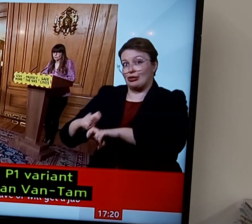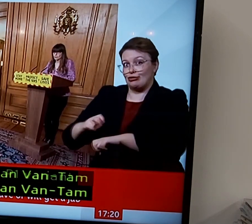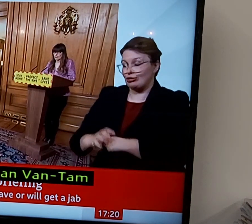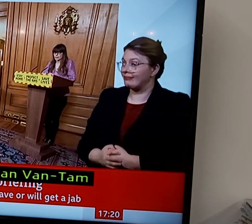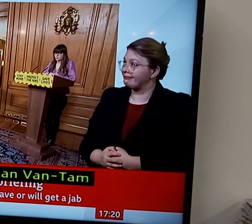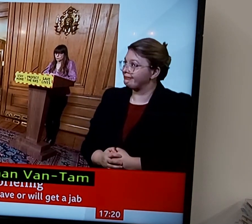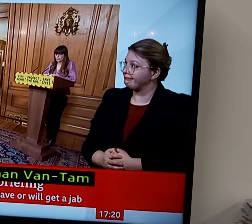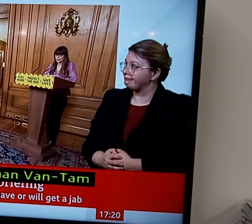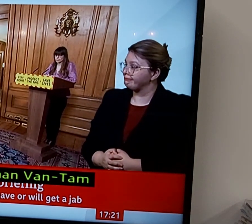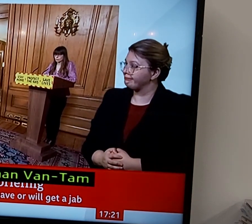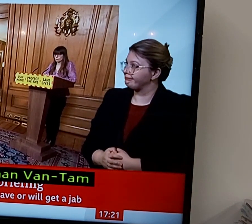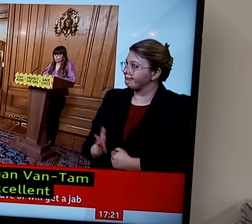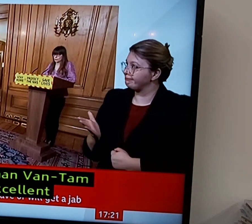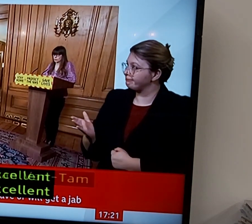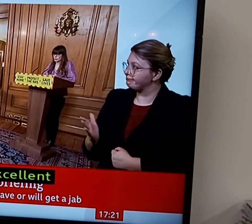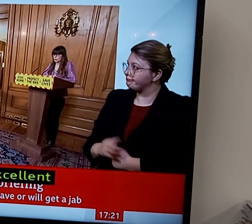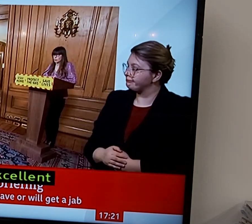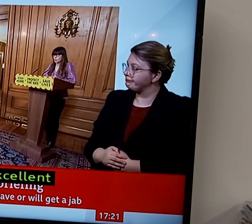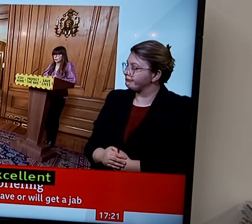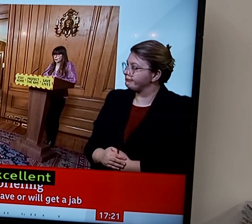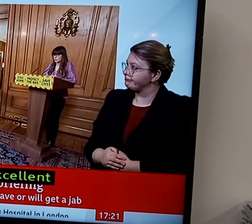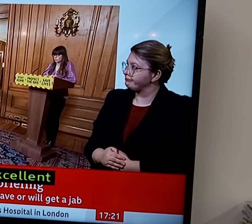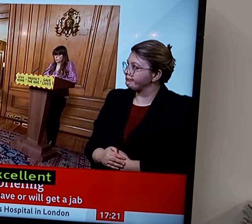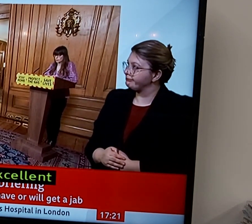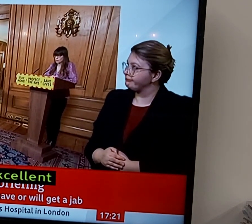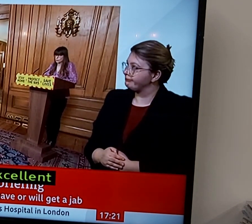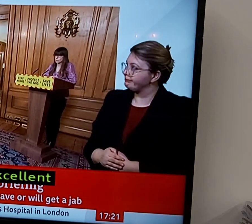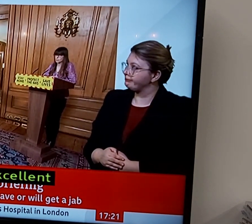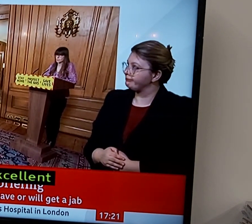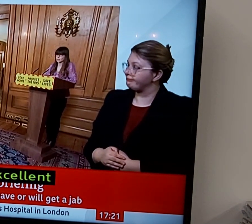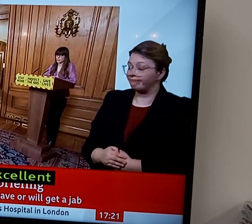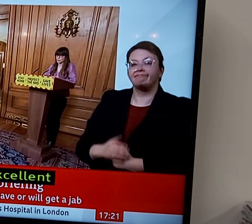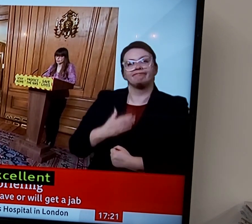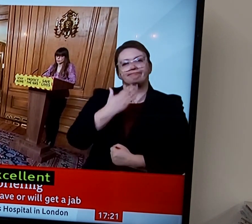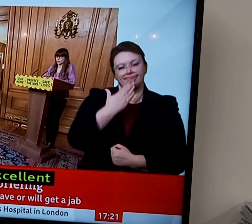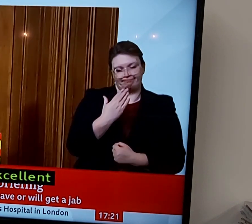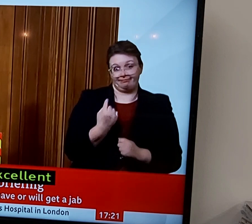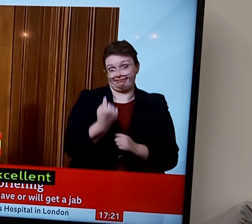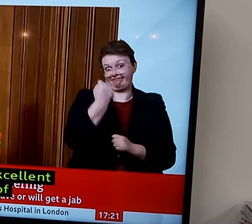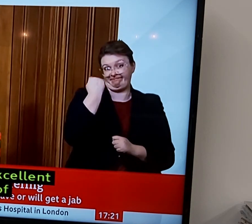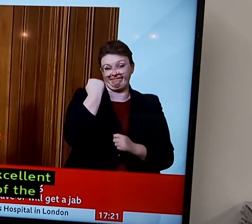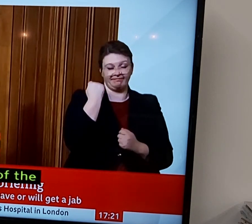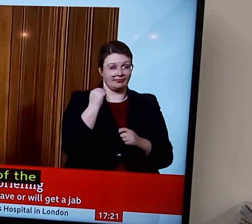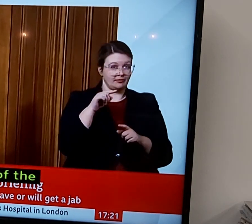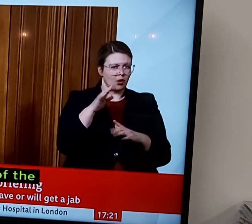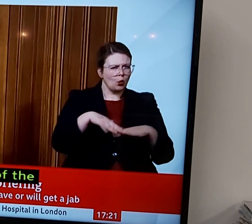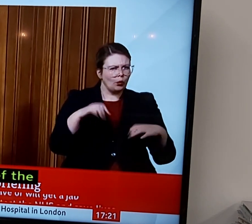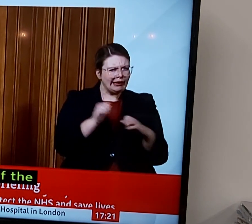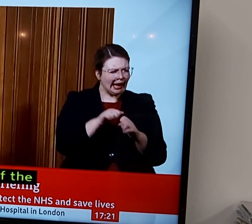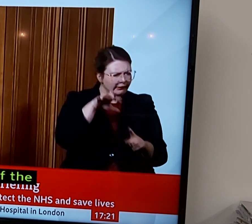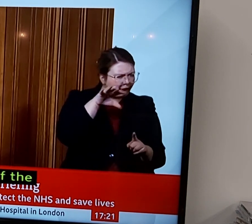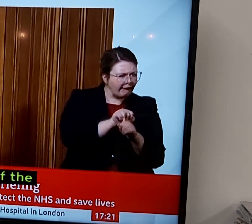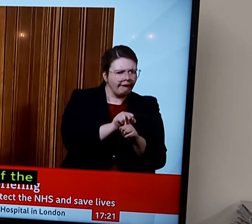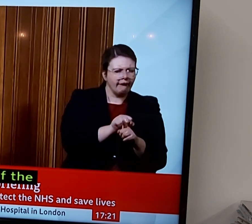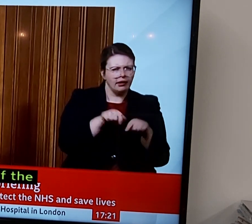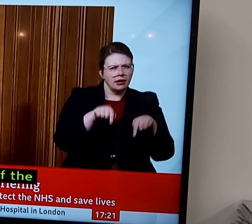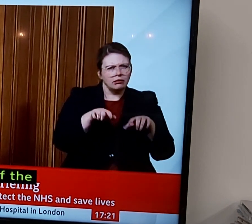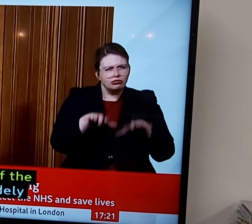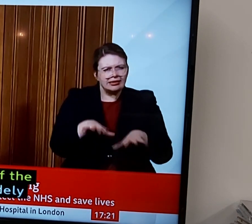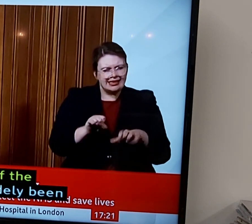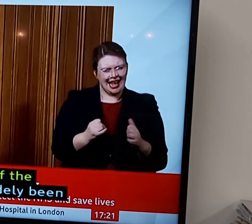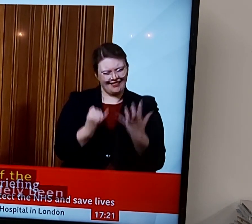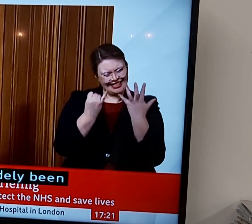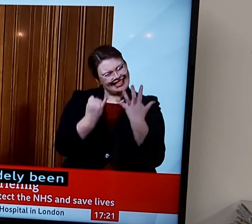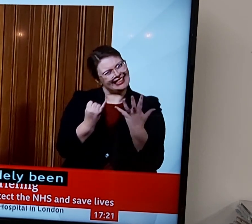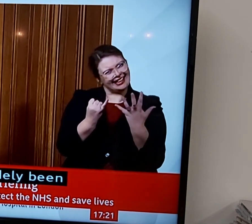of State. As has widely been reported, this weekend we identified 6 cases of a new variant of concern in the UK. 3